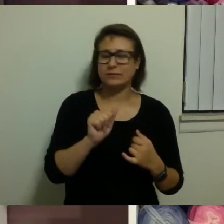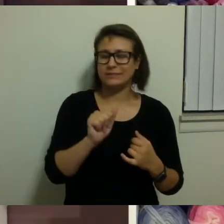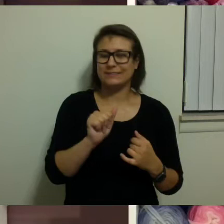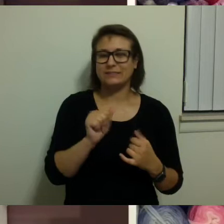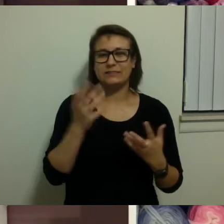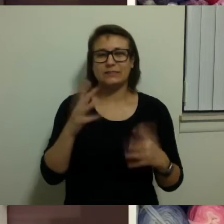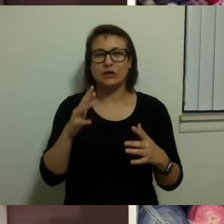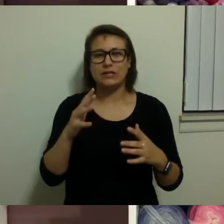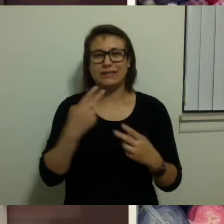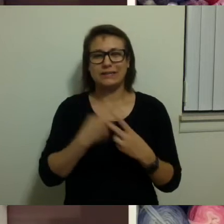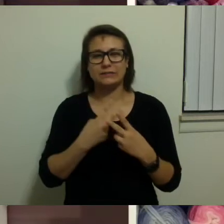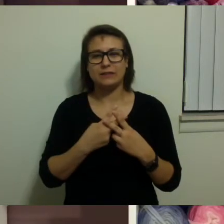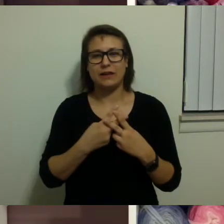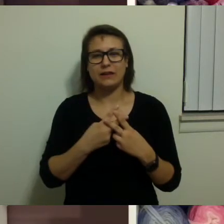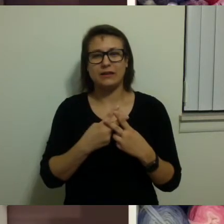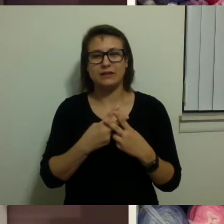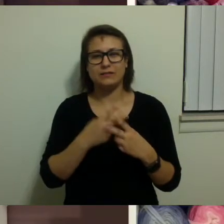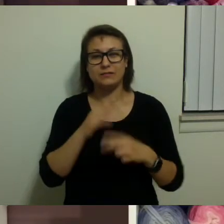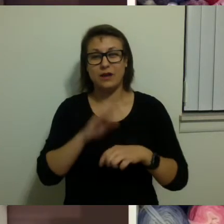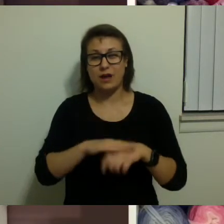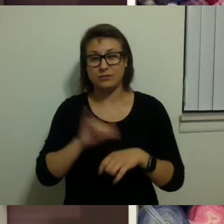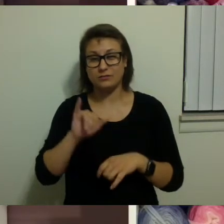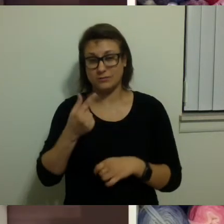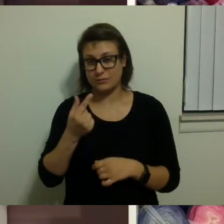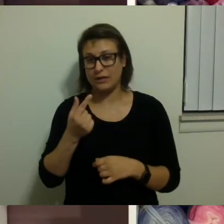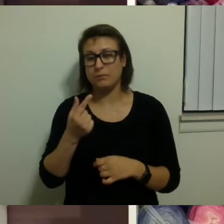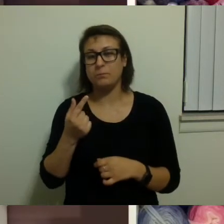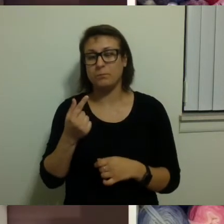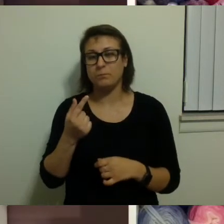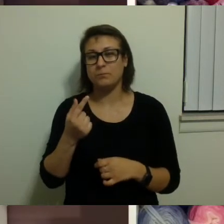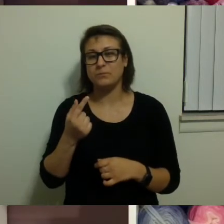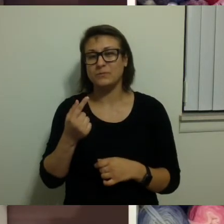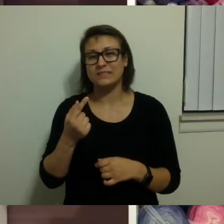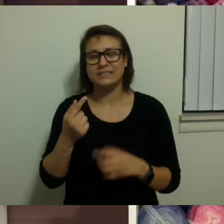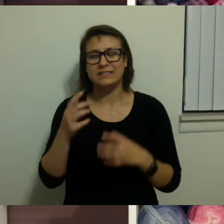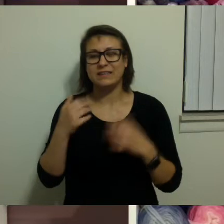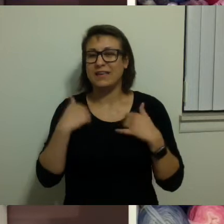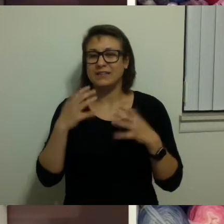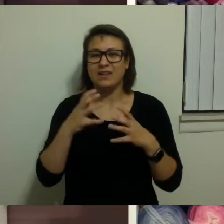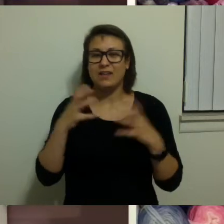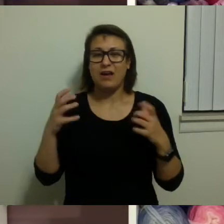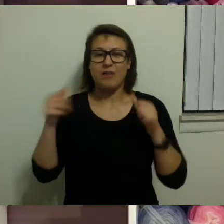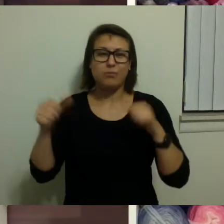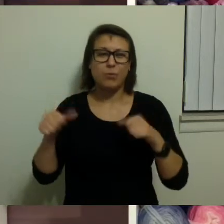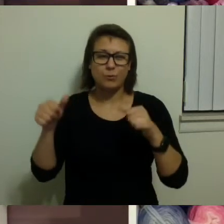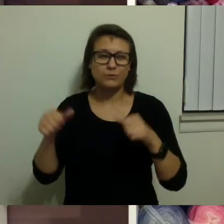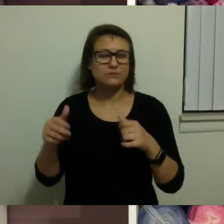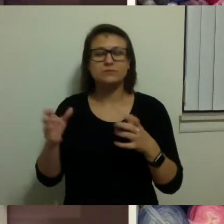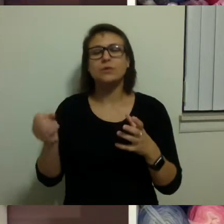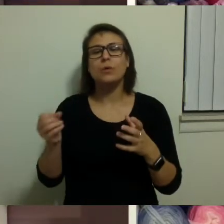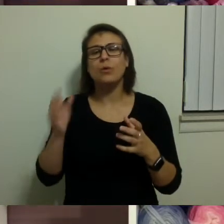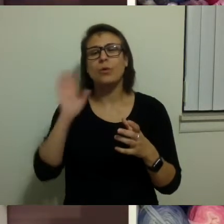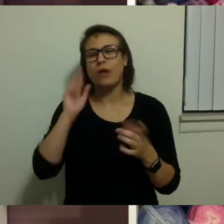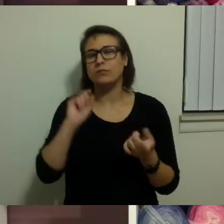there's already a hashtag on Instagram that has a lot of posts. So I'm